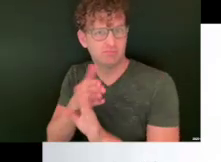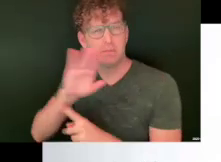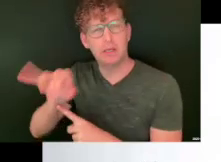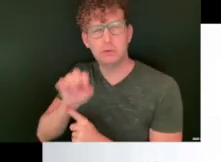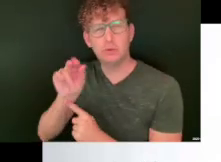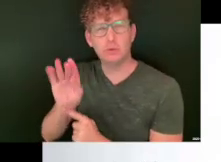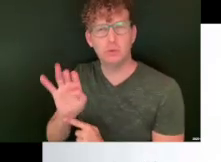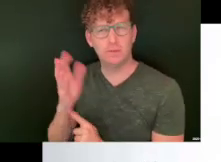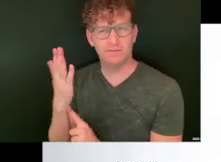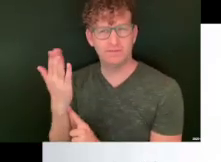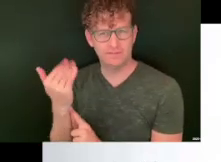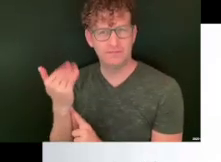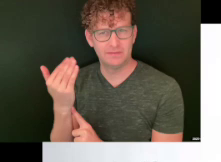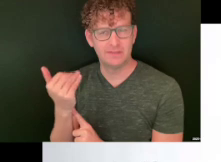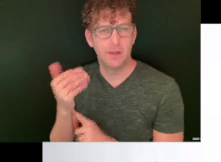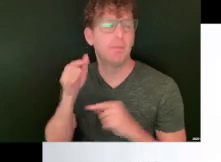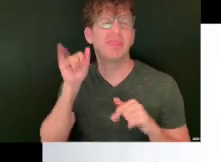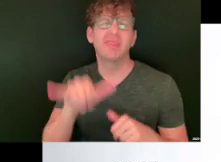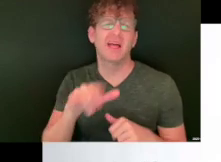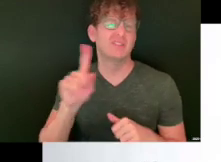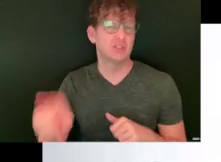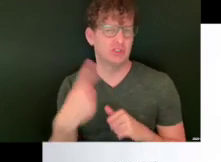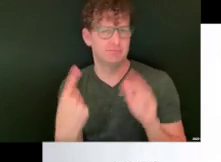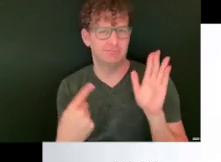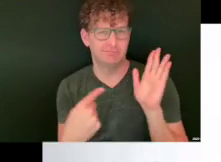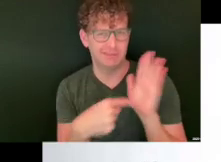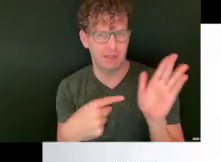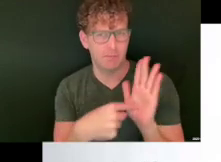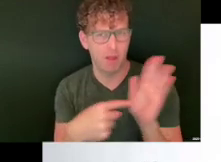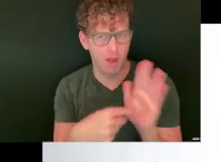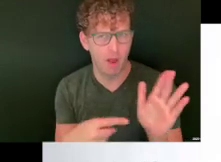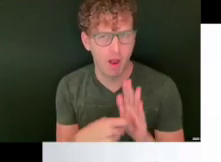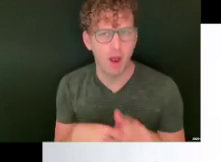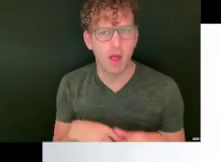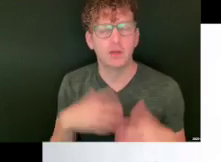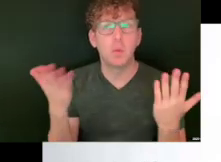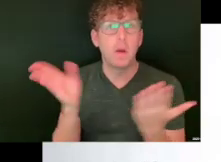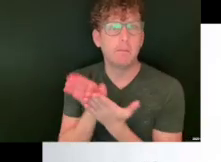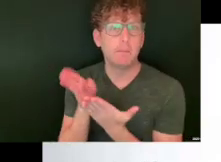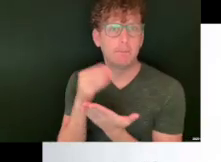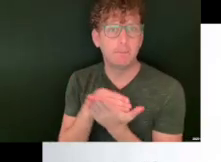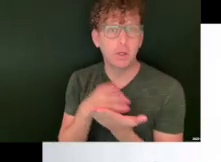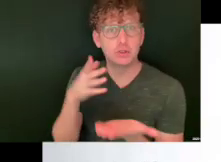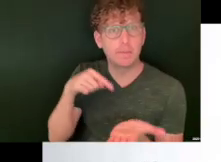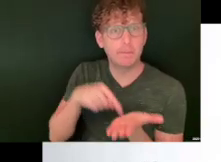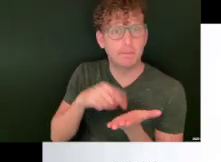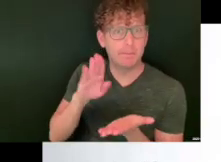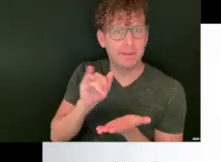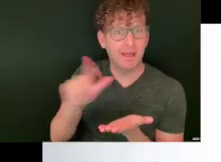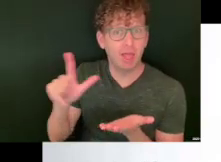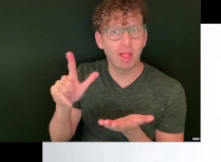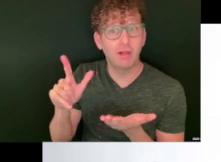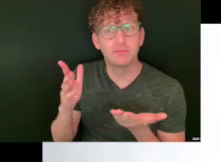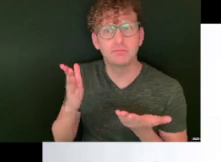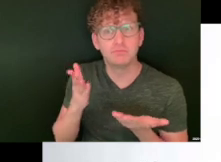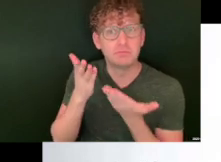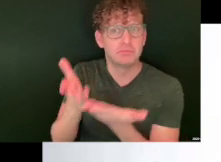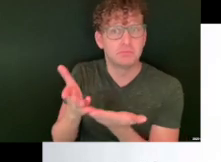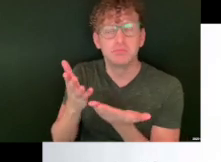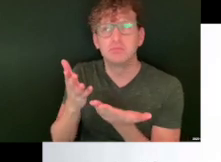their proposed state budget in early January, followed by a revised budget around